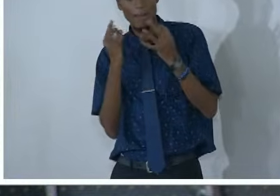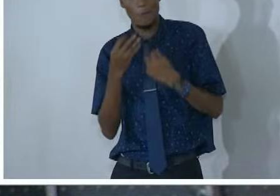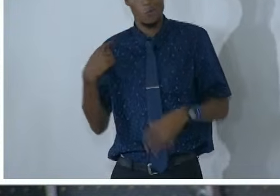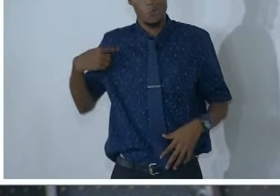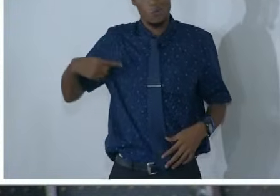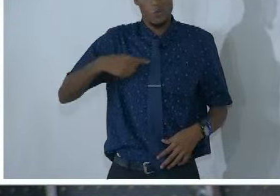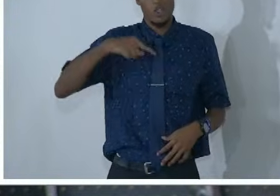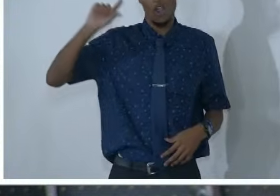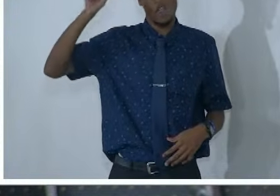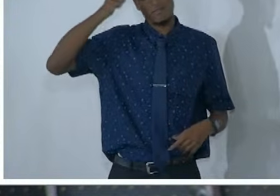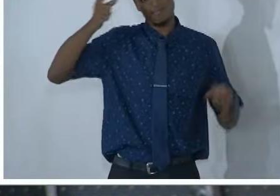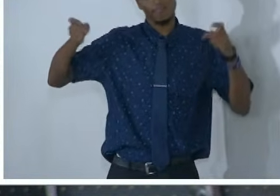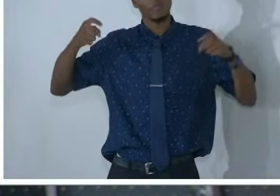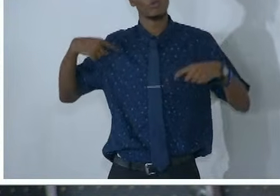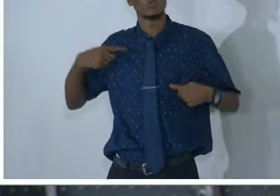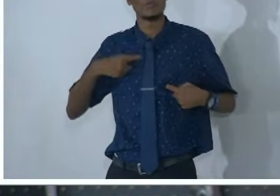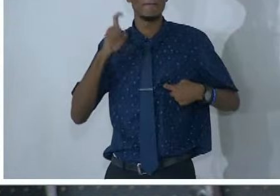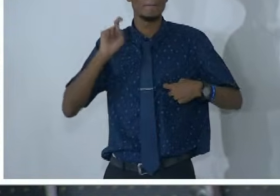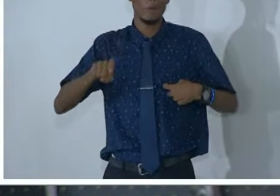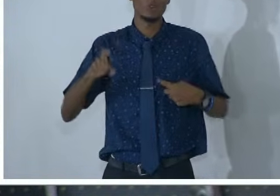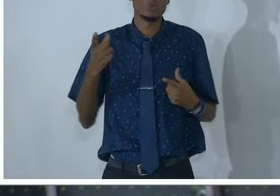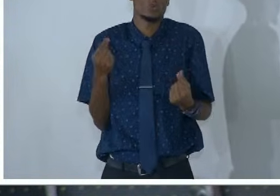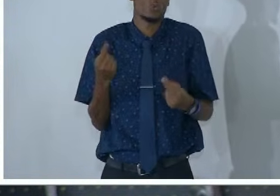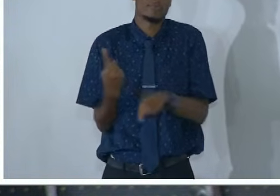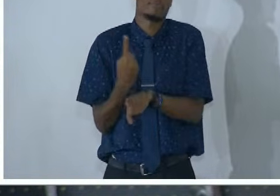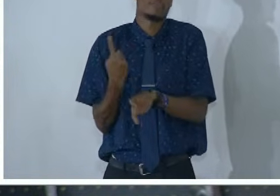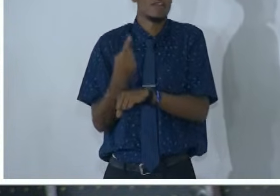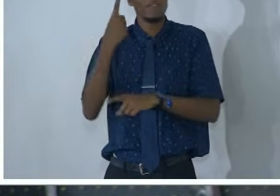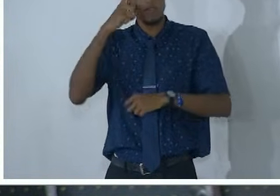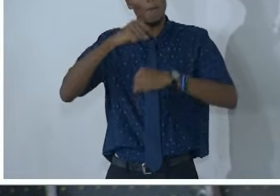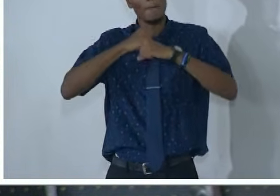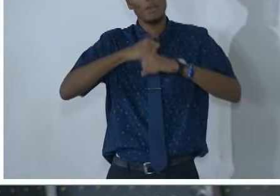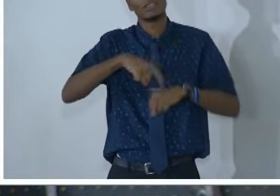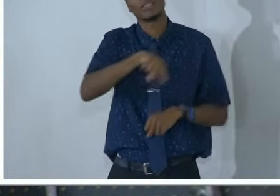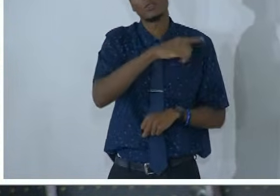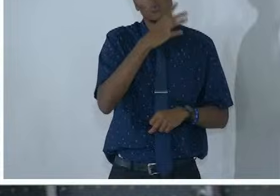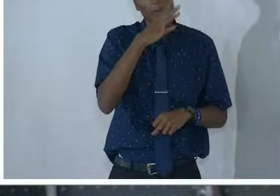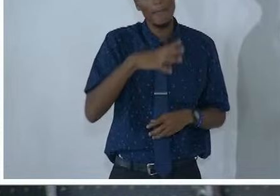is necessary to protect them and to give them the support that is necessary.